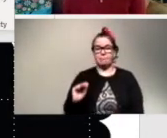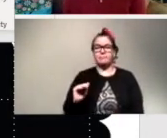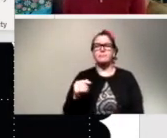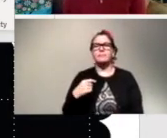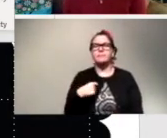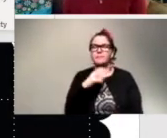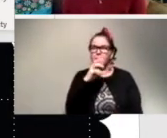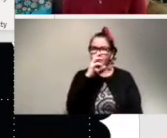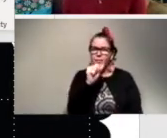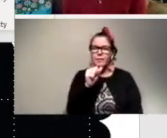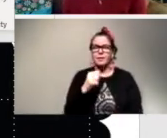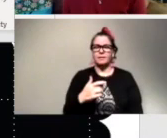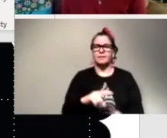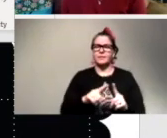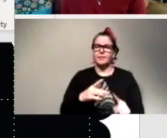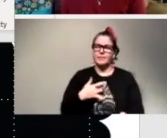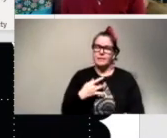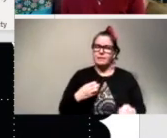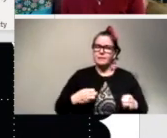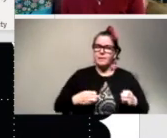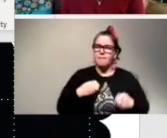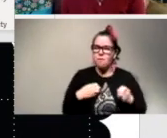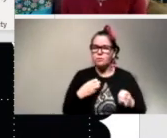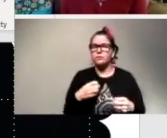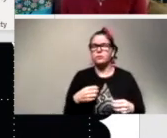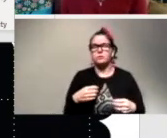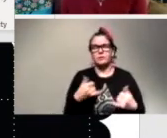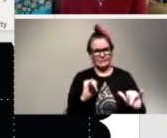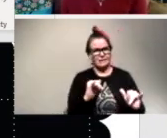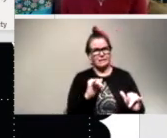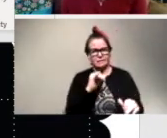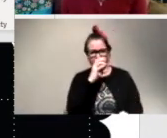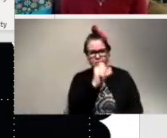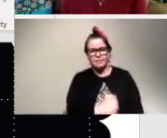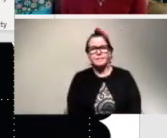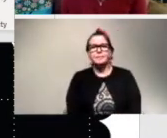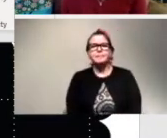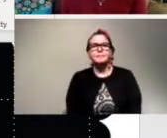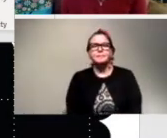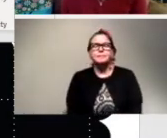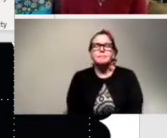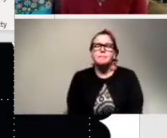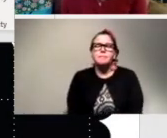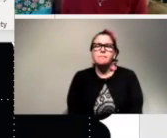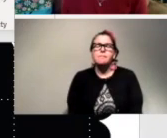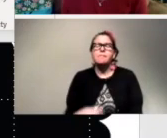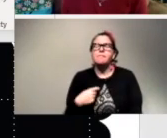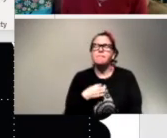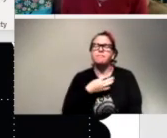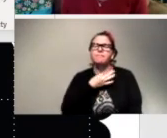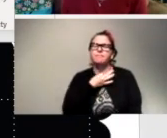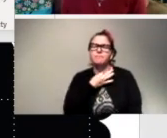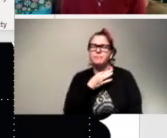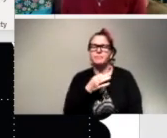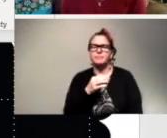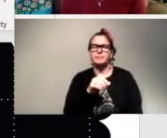interested about feelings and emotions, and I still am. And I was interested in what made some people feel different